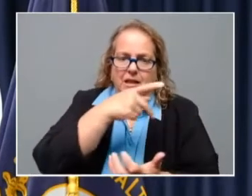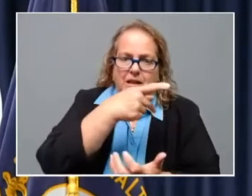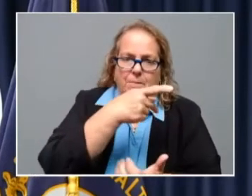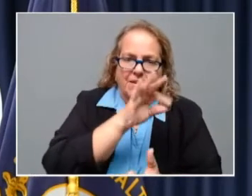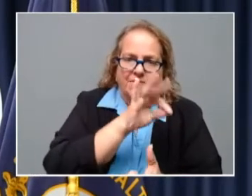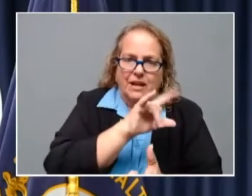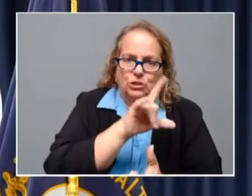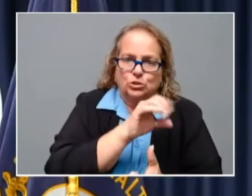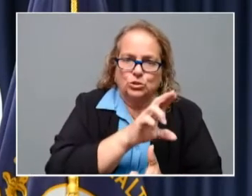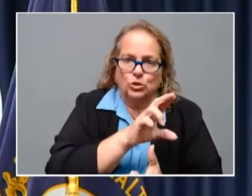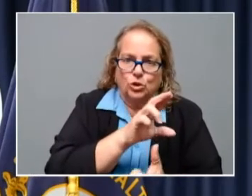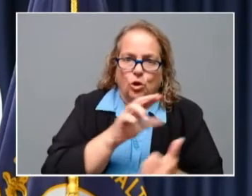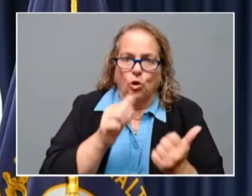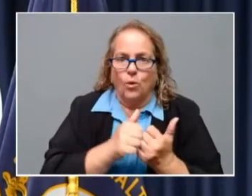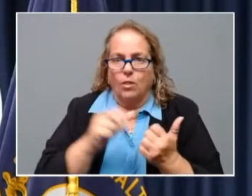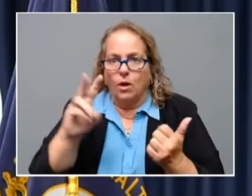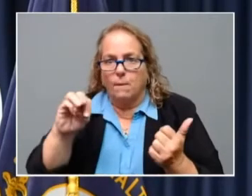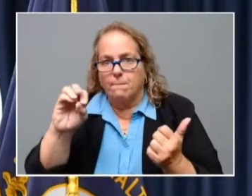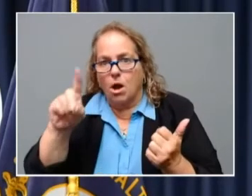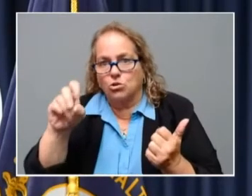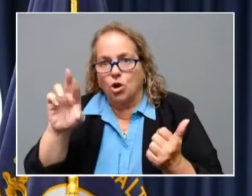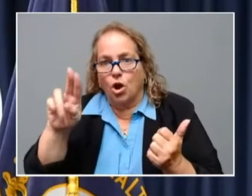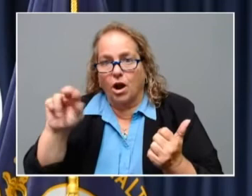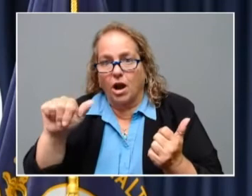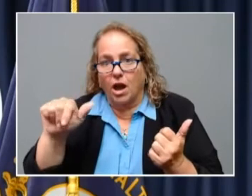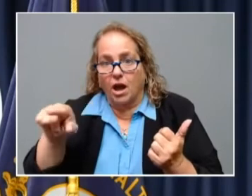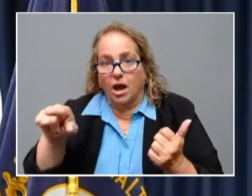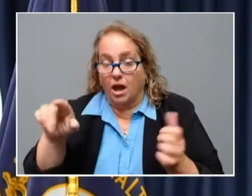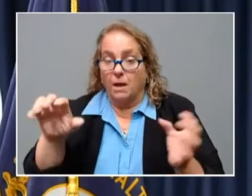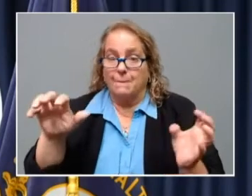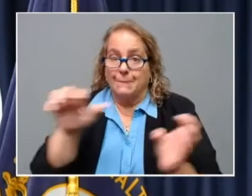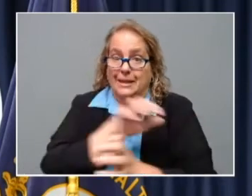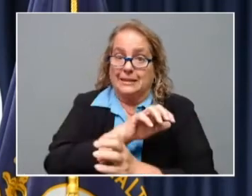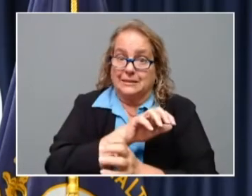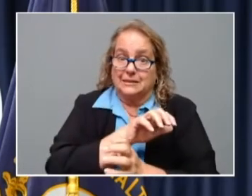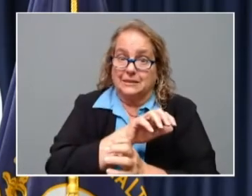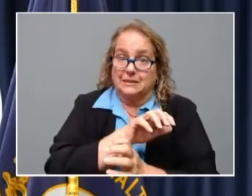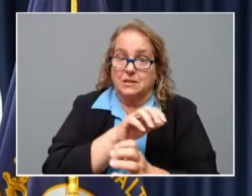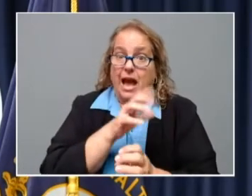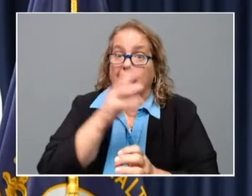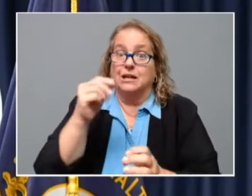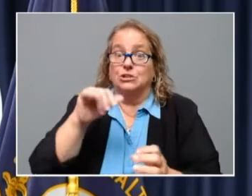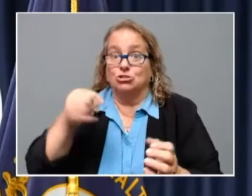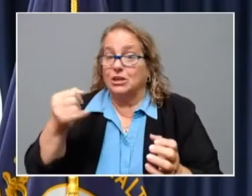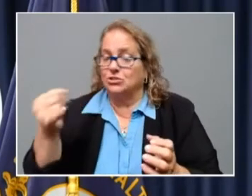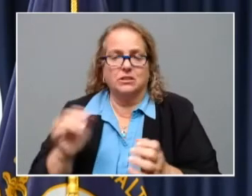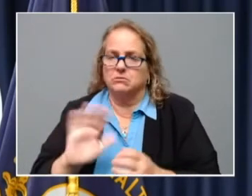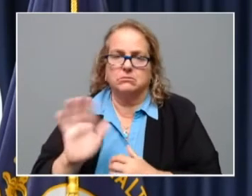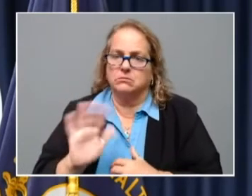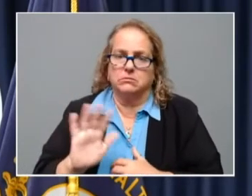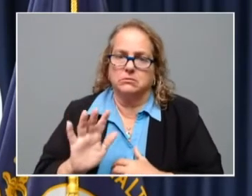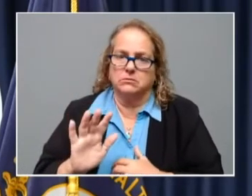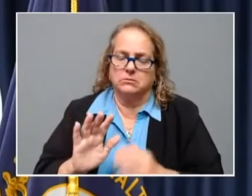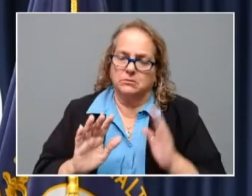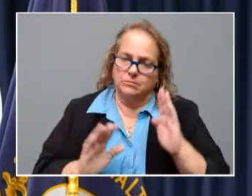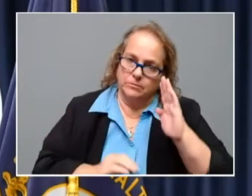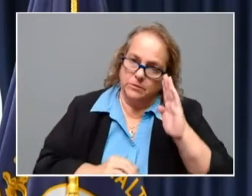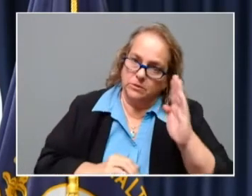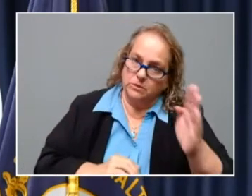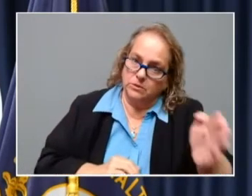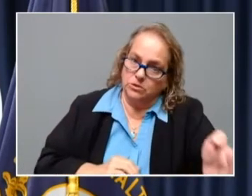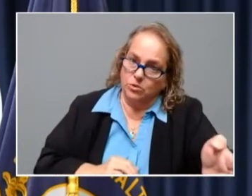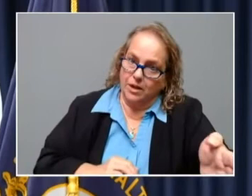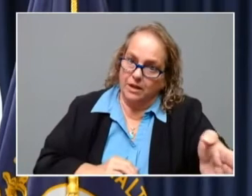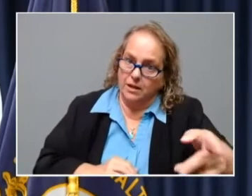We will have more news soon, but that right now we believe that would be a bad idea that